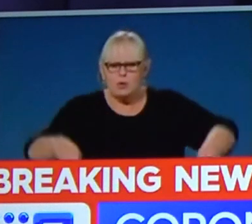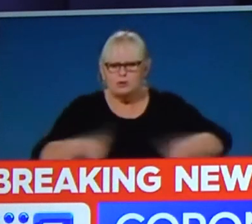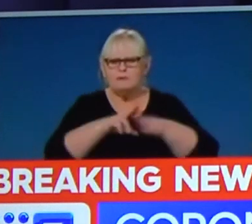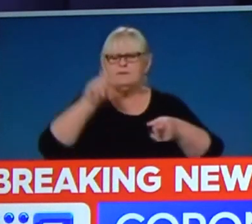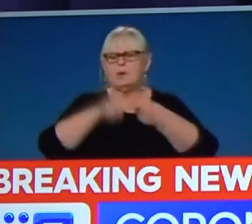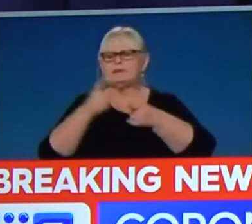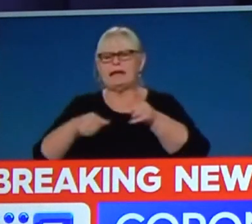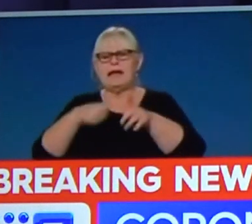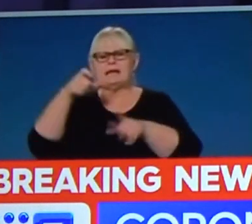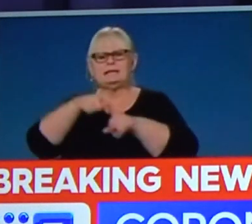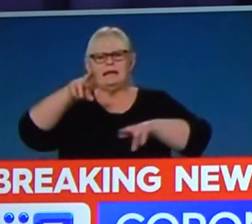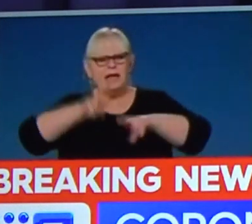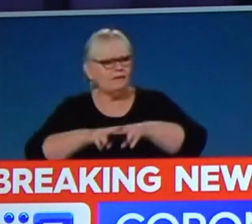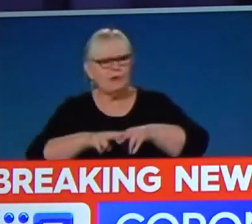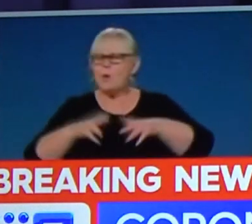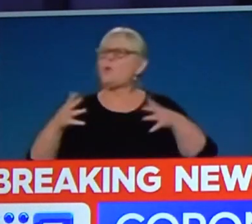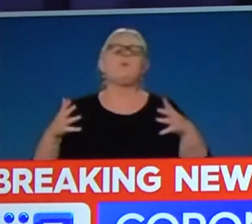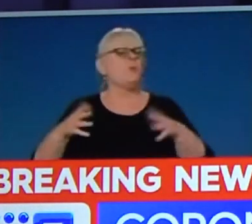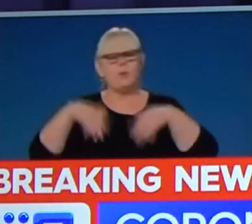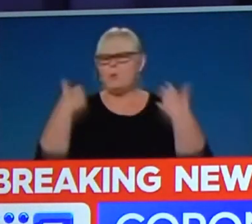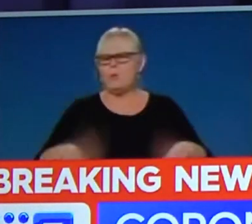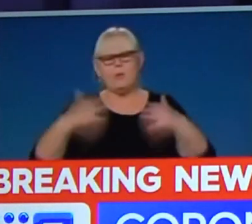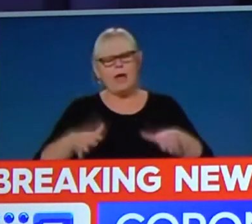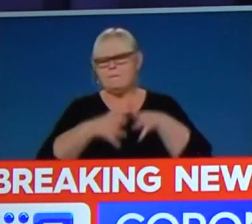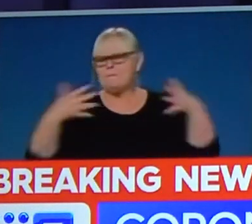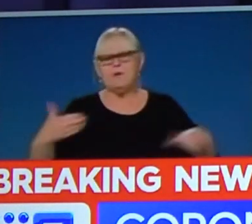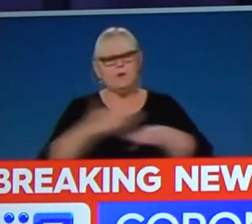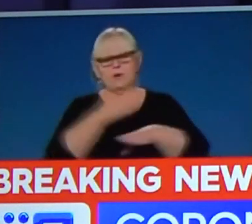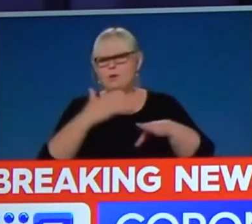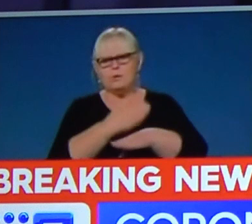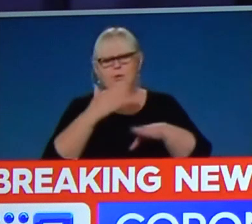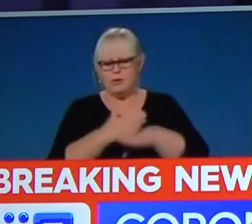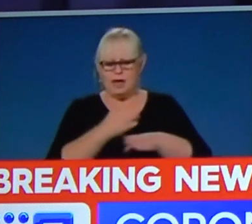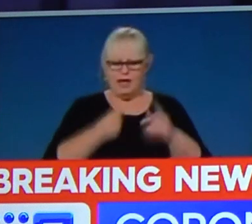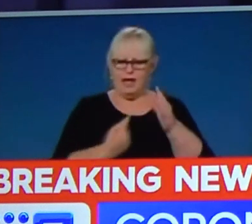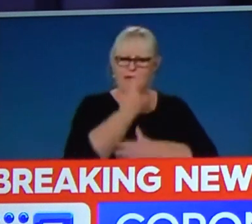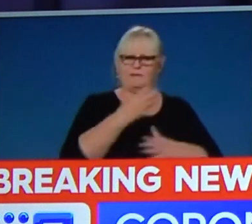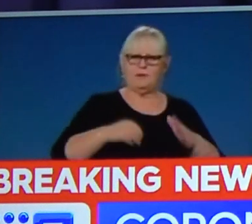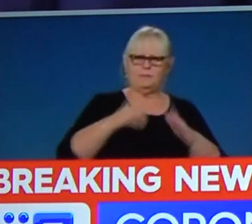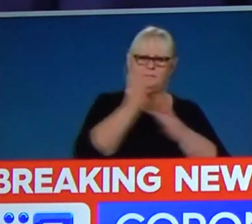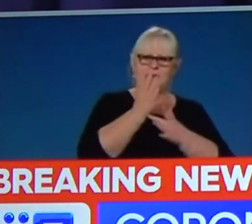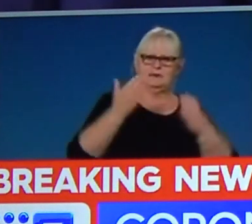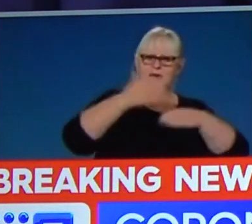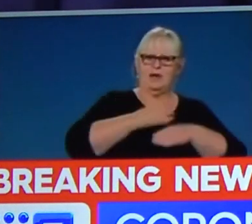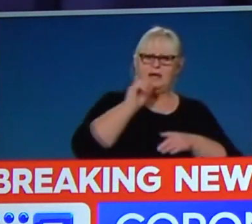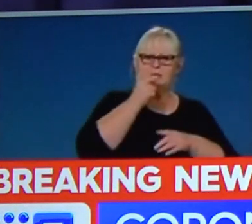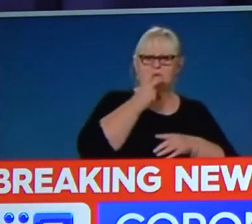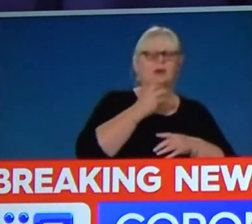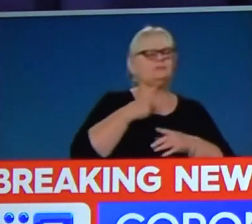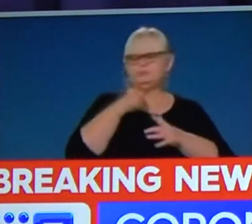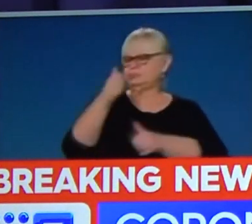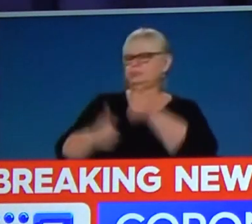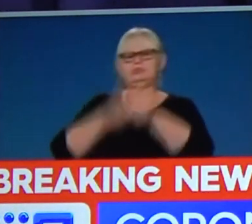Defence Forces. That was an extraordinary effort to put that in place from midnight last night, and I congratulate